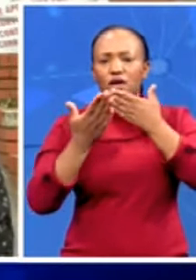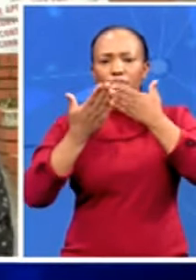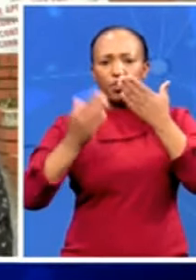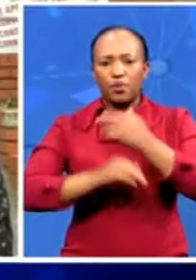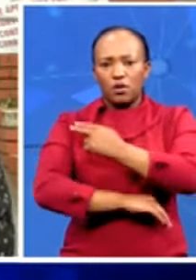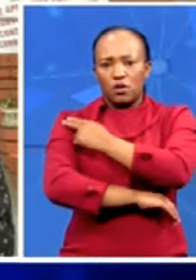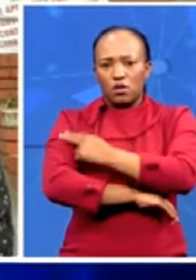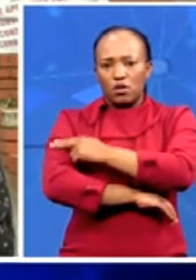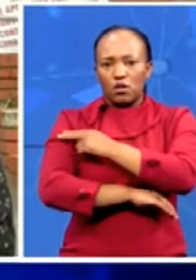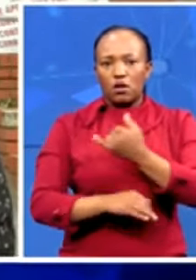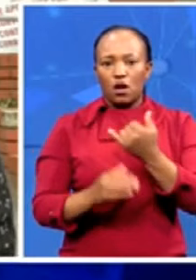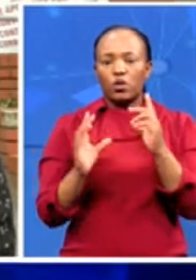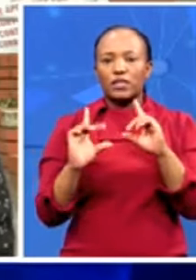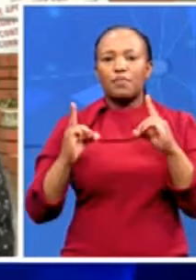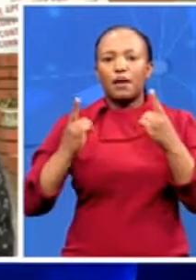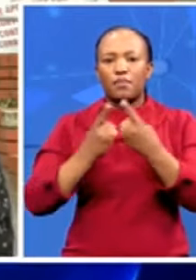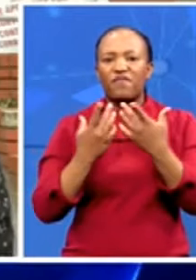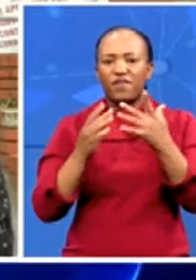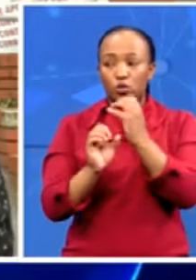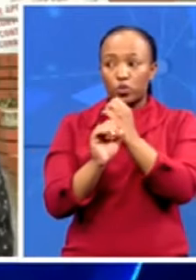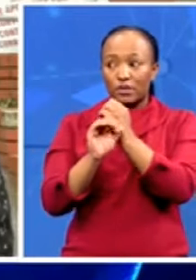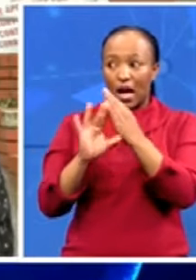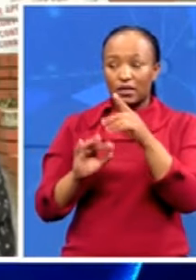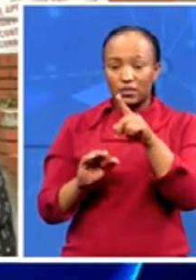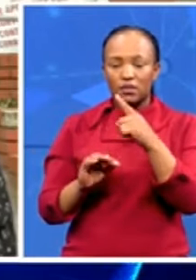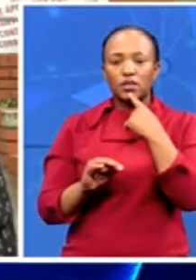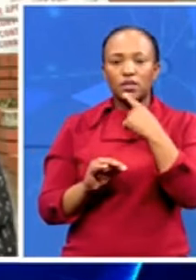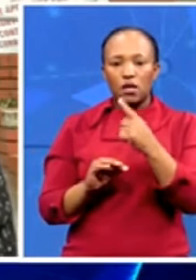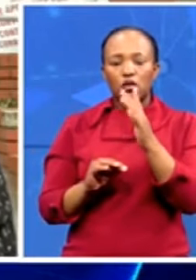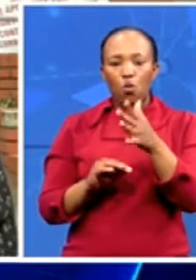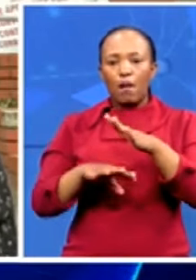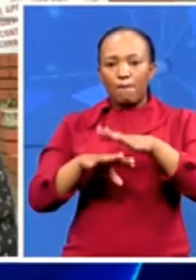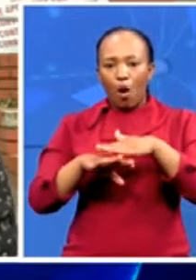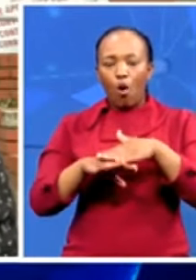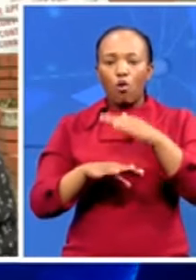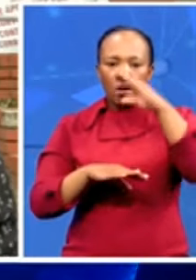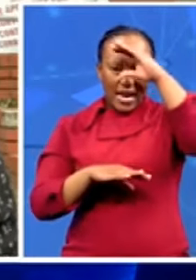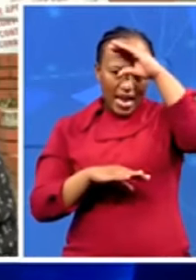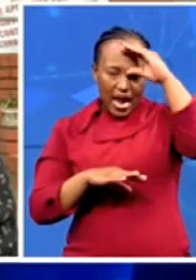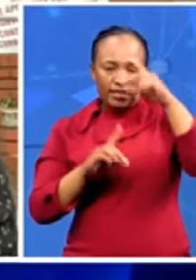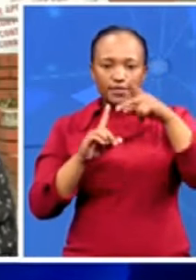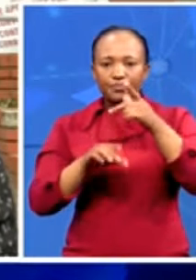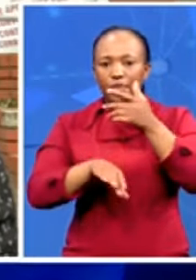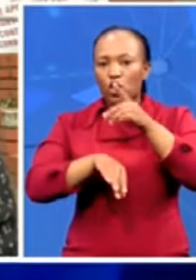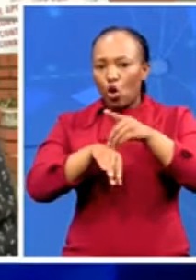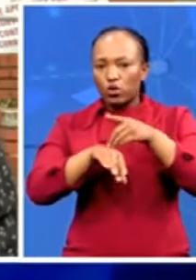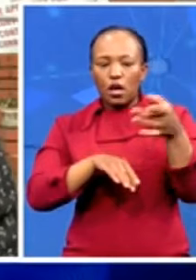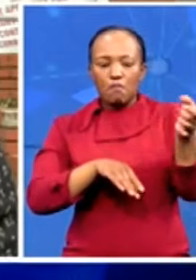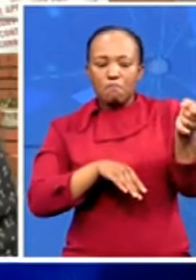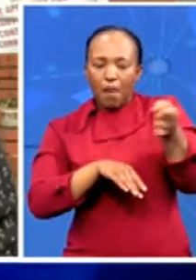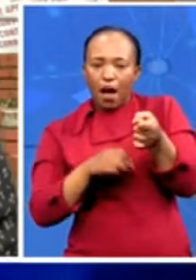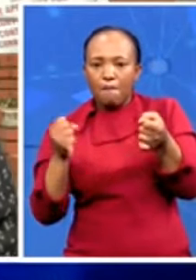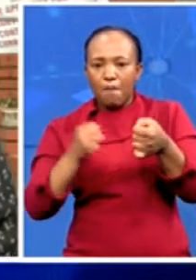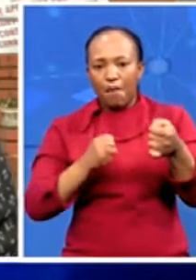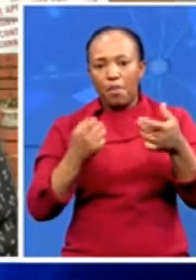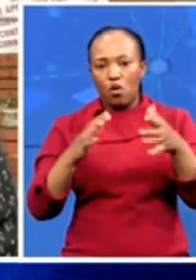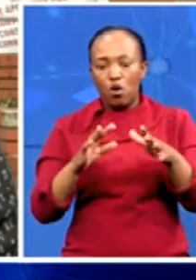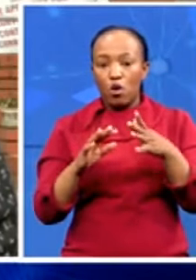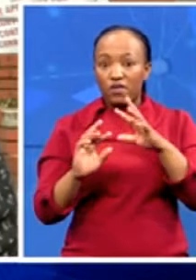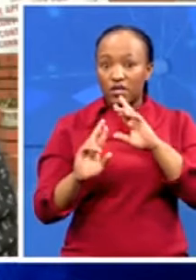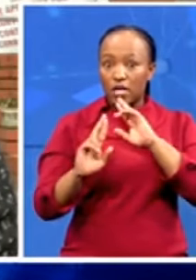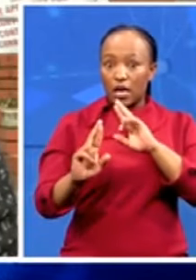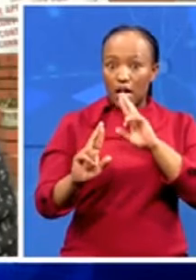They have said that they will be hiring more nurses and more doctors to come to this hospital after they've seen the report. But also the public protector